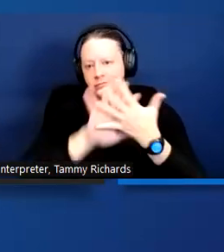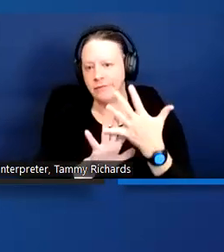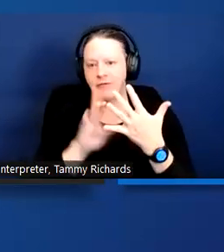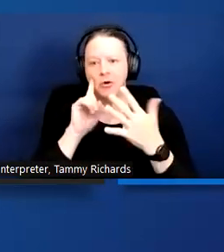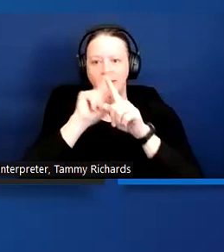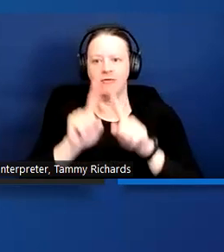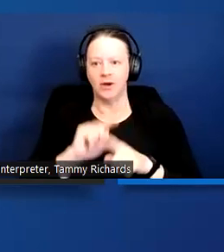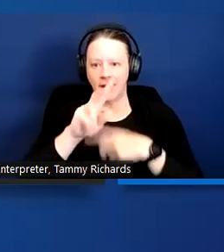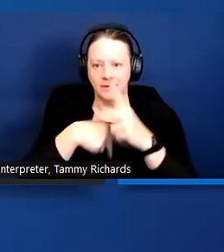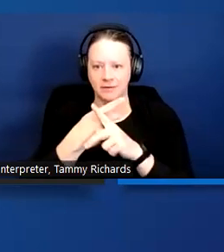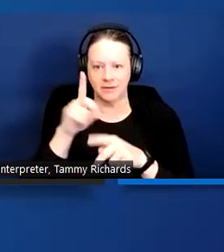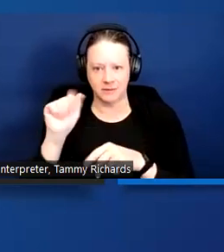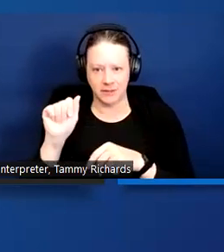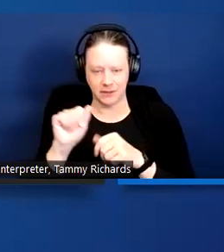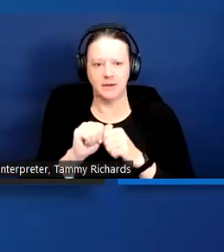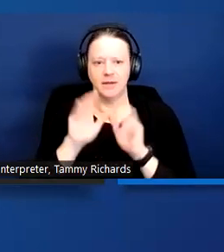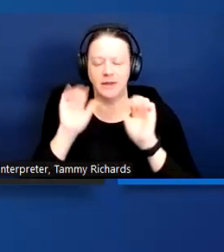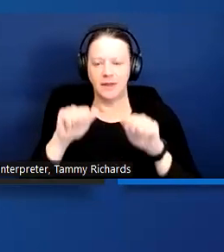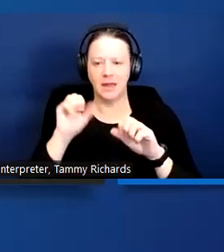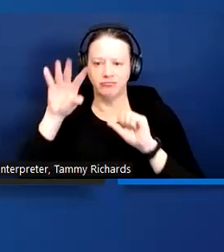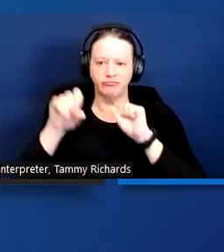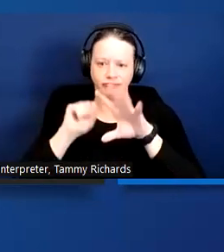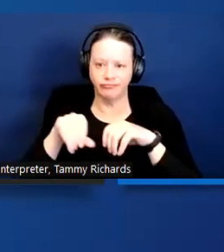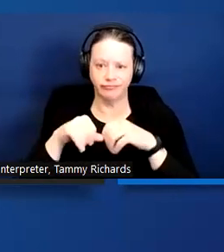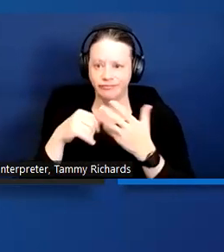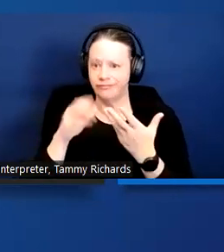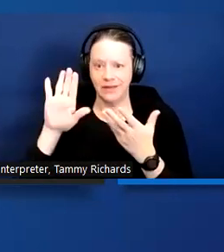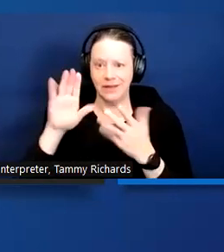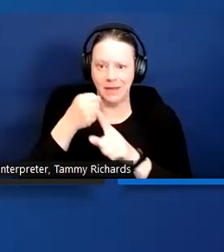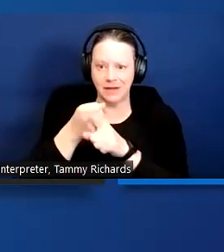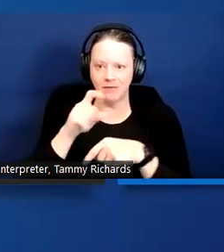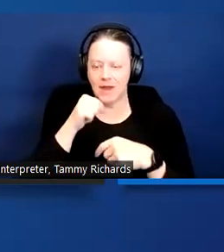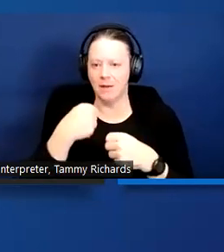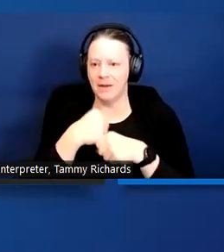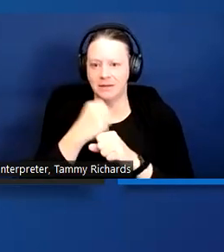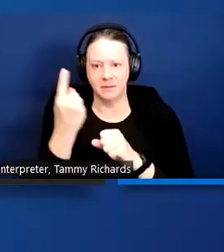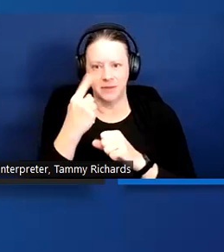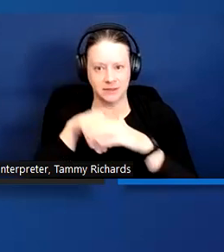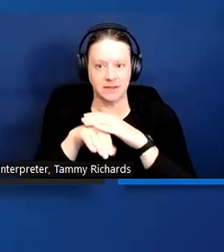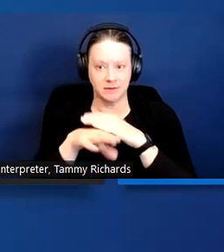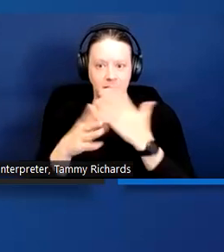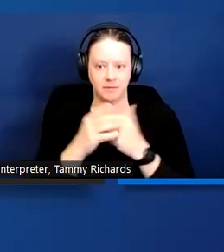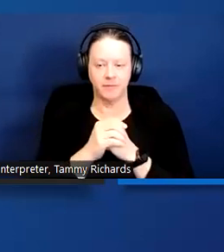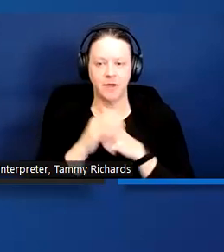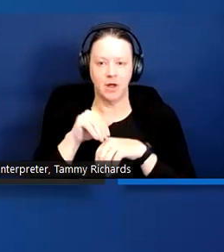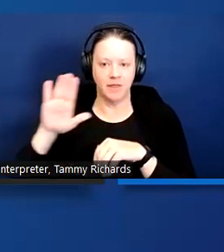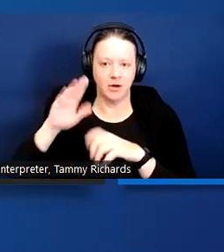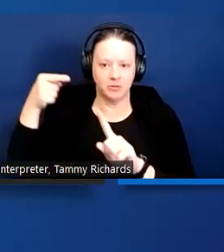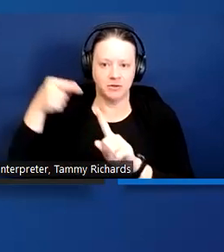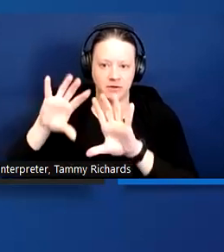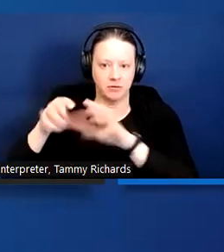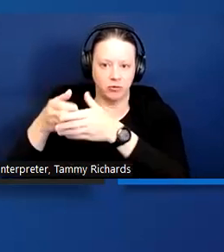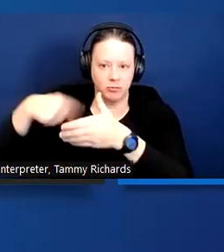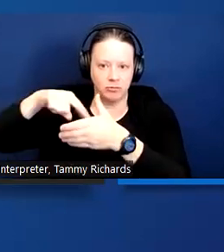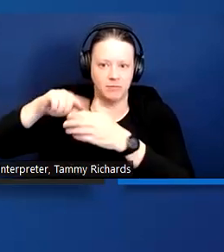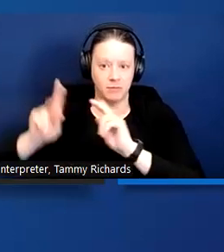of disability that can tell you about the impact of not making something accessible on their particular